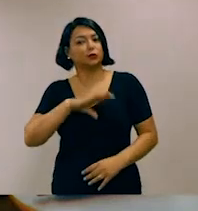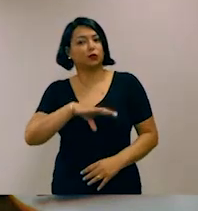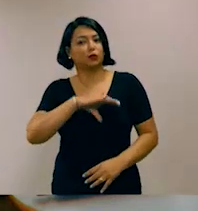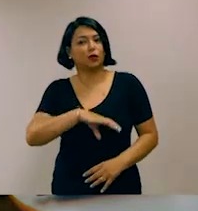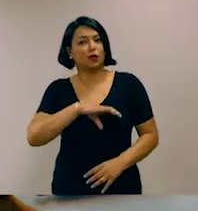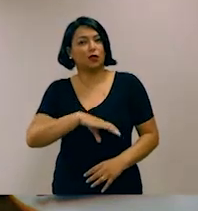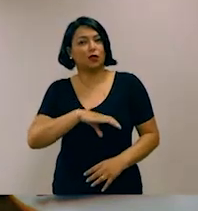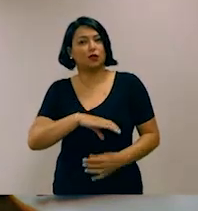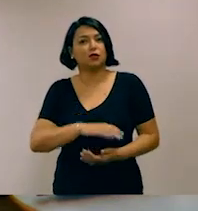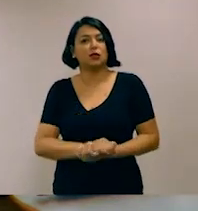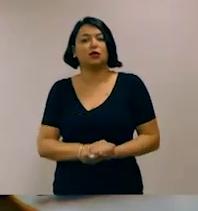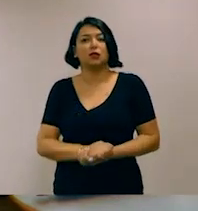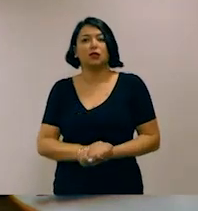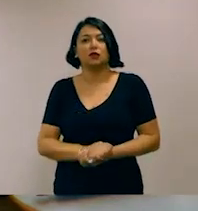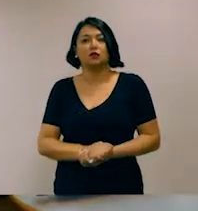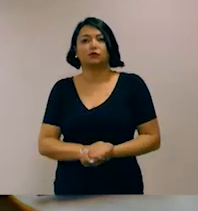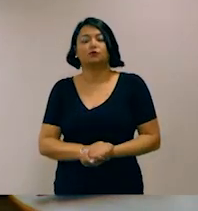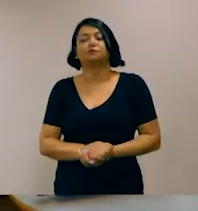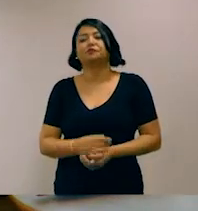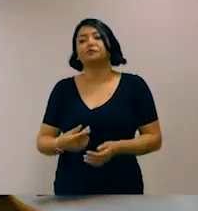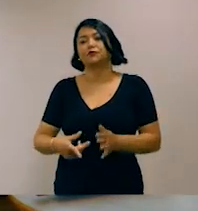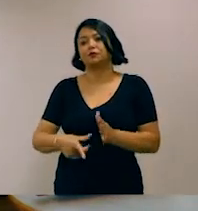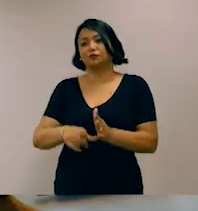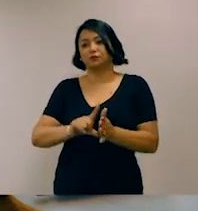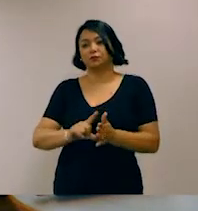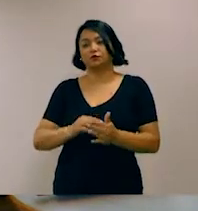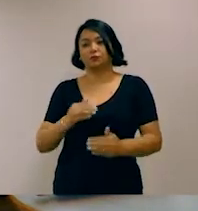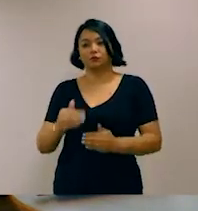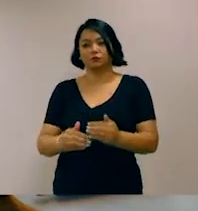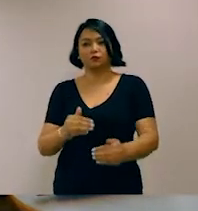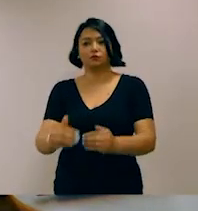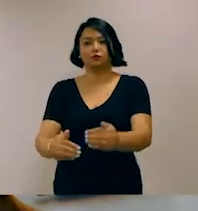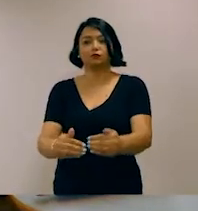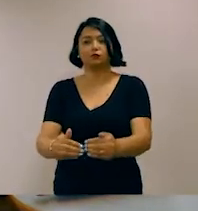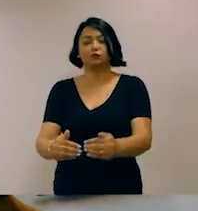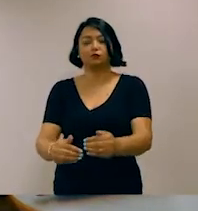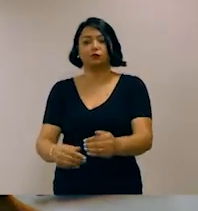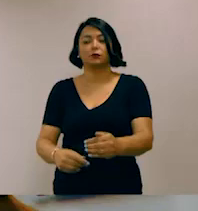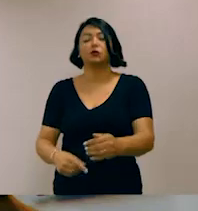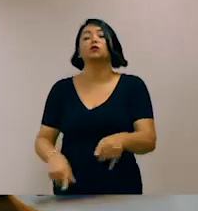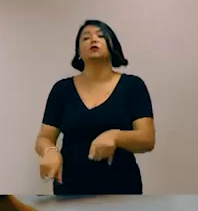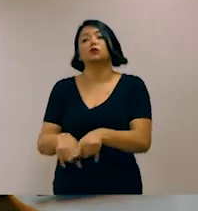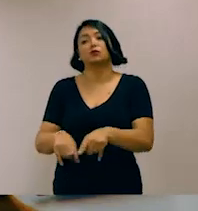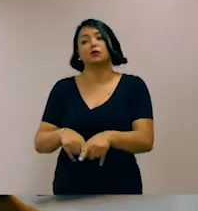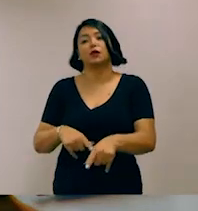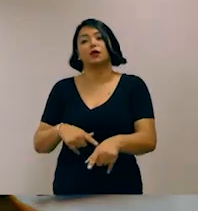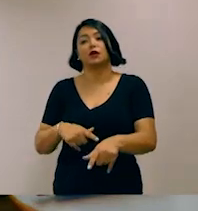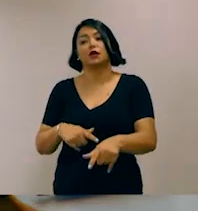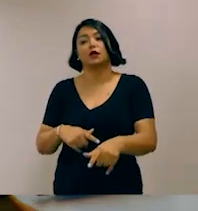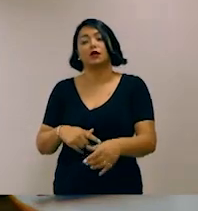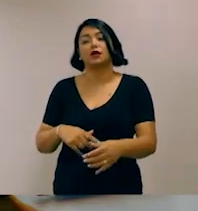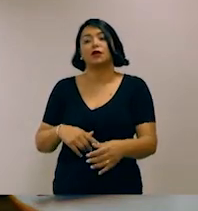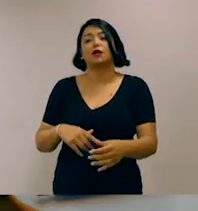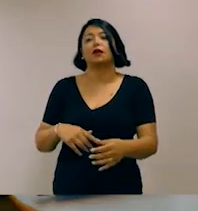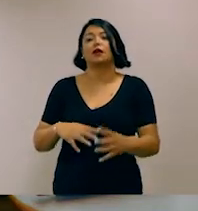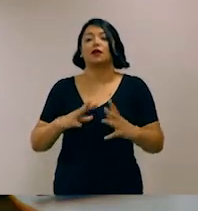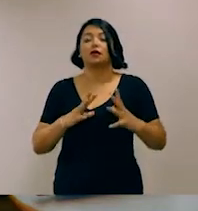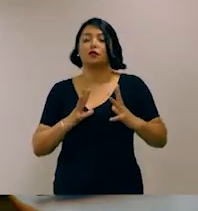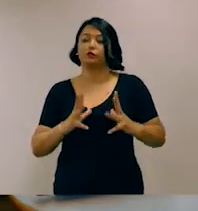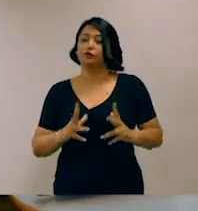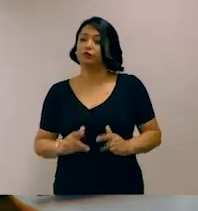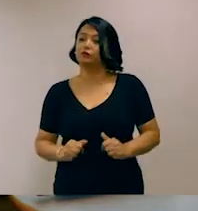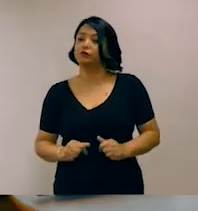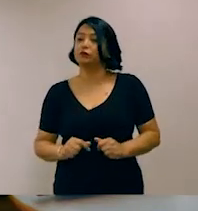for the removal of the stop words, the reprocessing, the treating of the